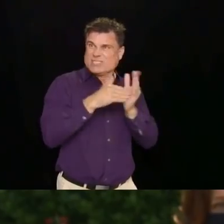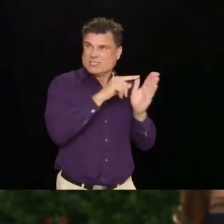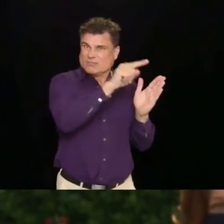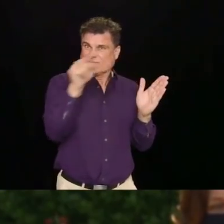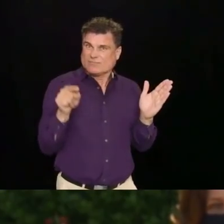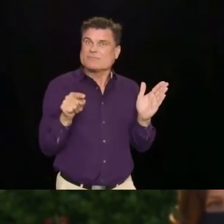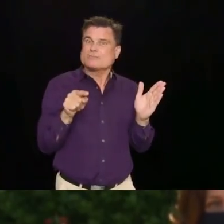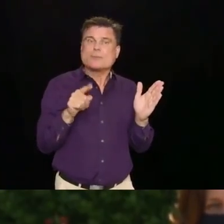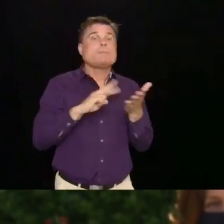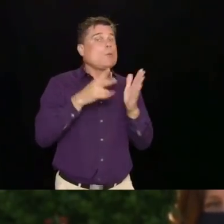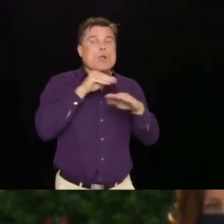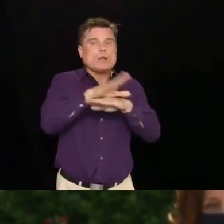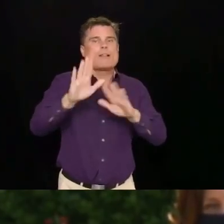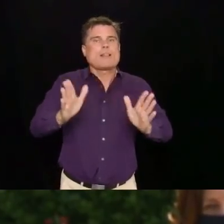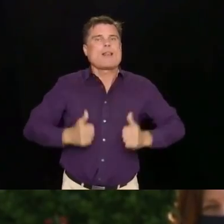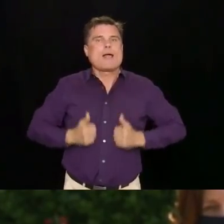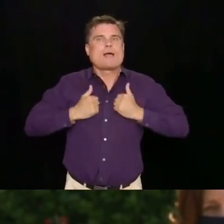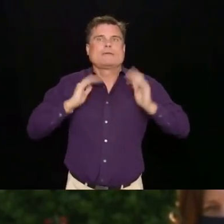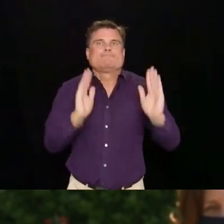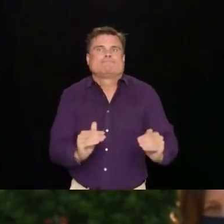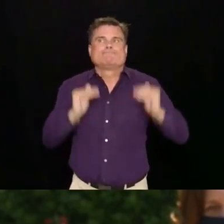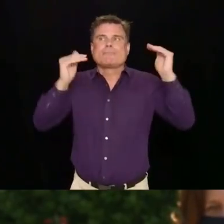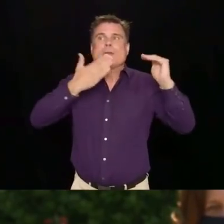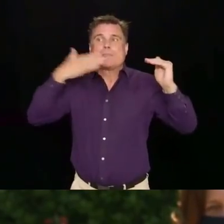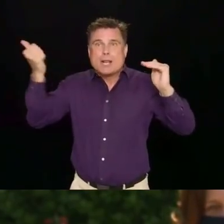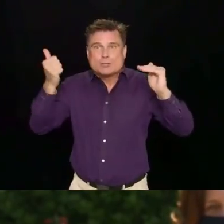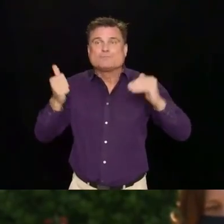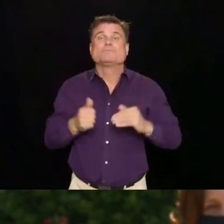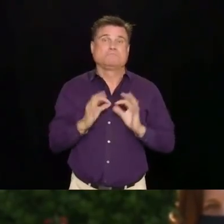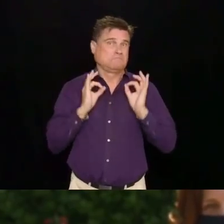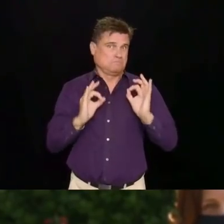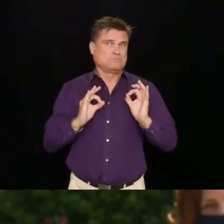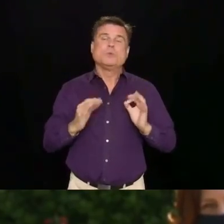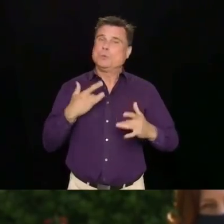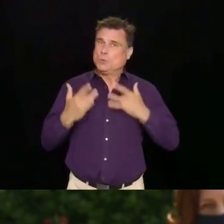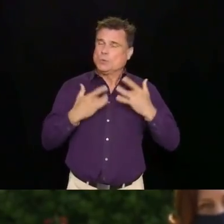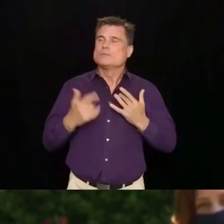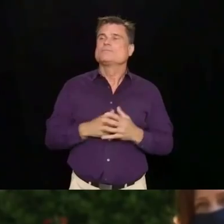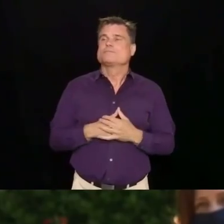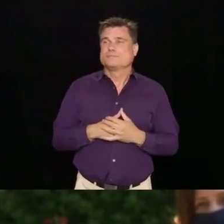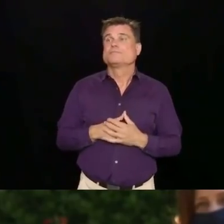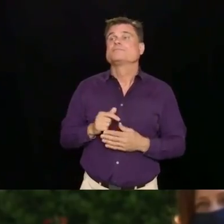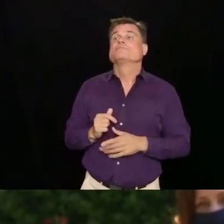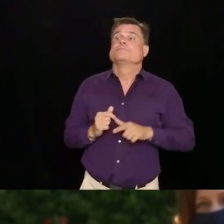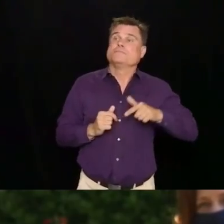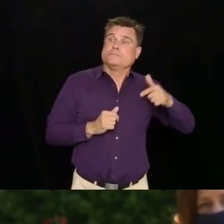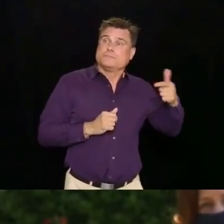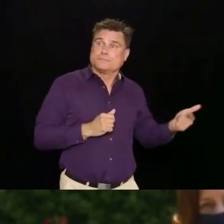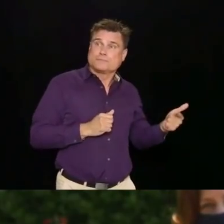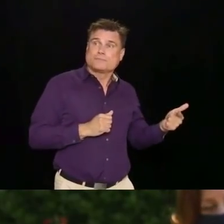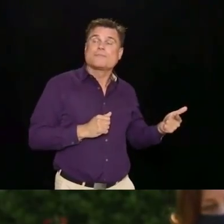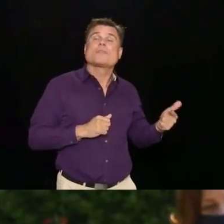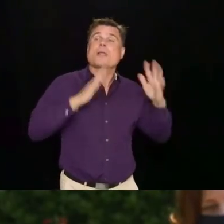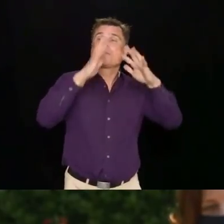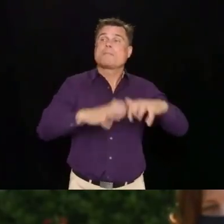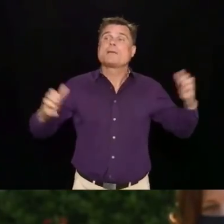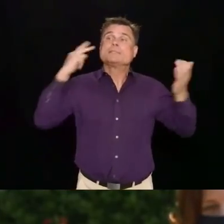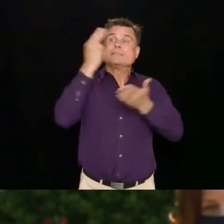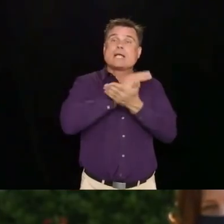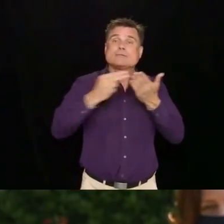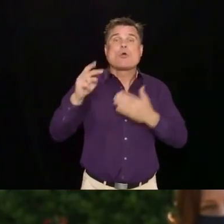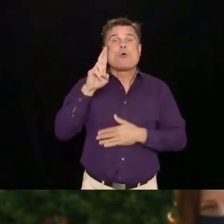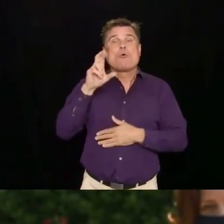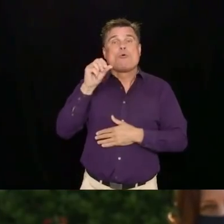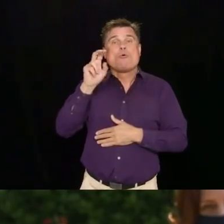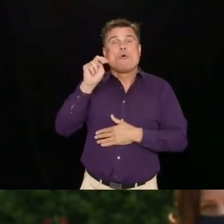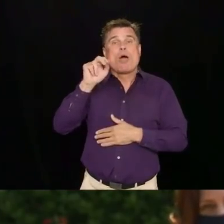big difference in that. So with that, I'm going to turn the microphone over remotely to the Parliamentary Secretary for Seniors, Ronna-Rae